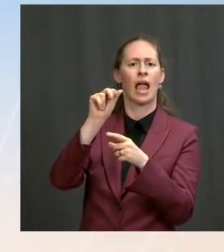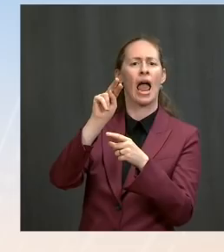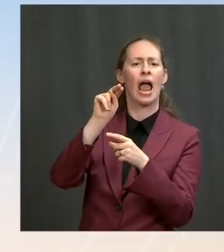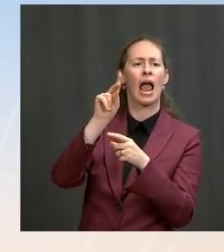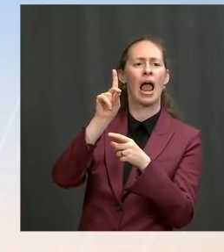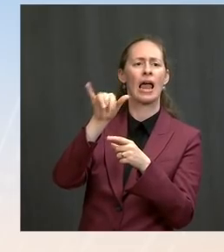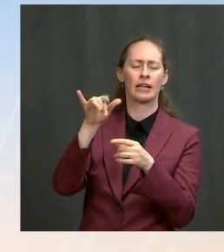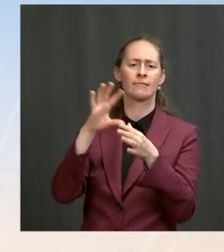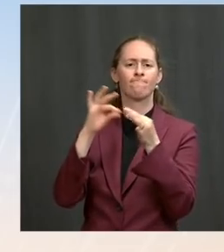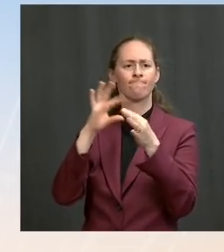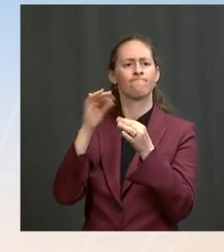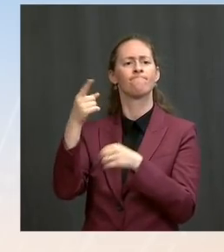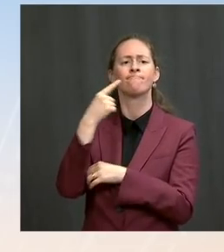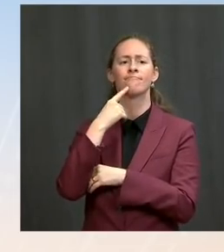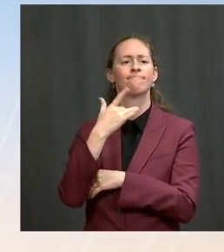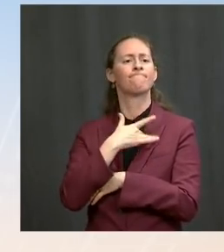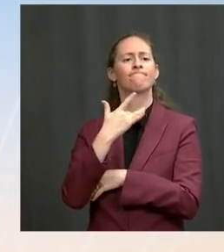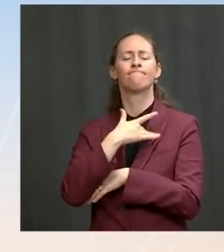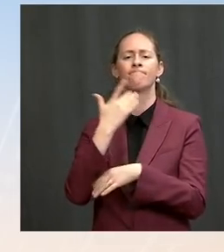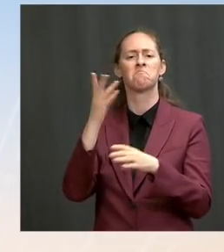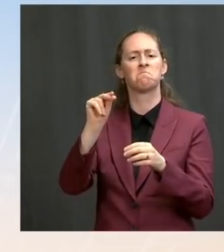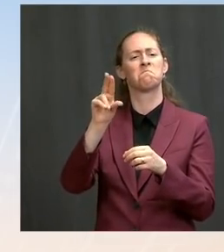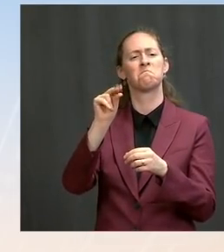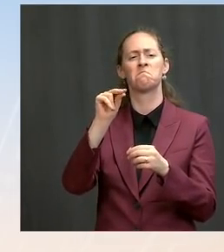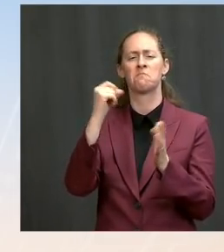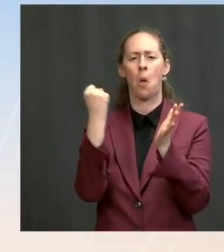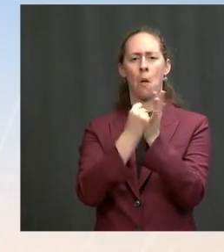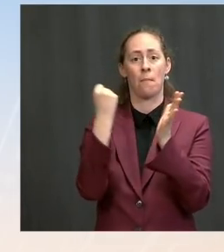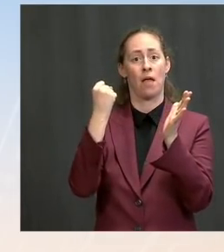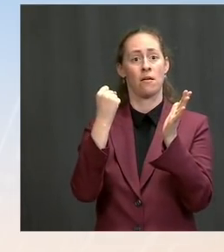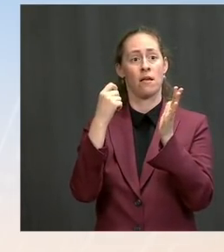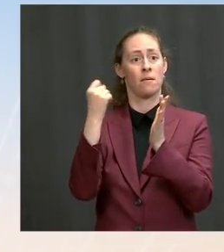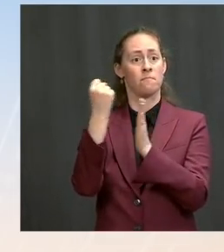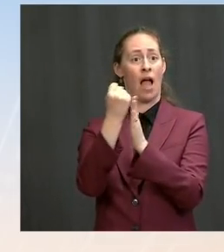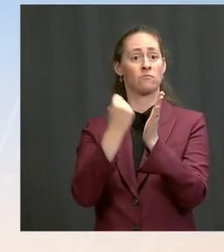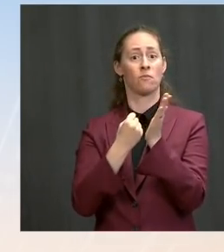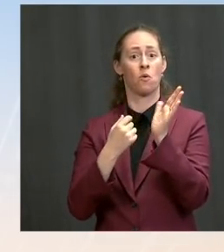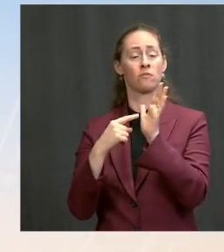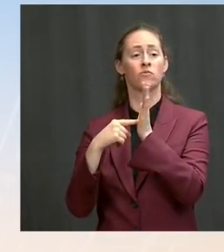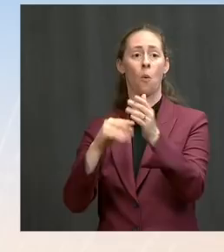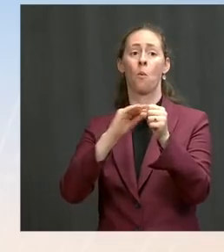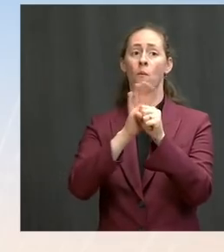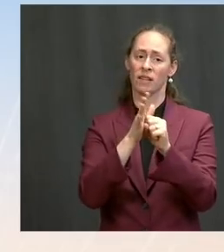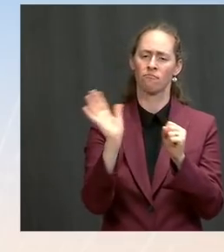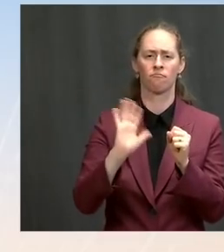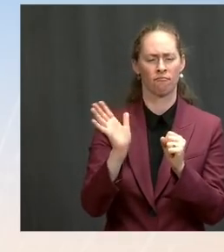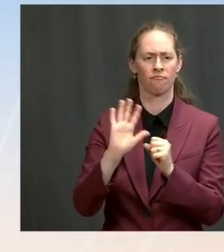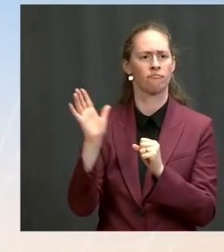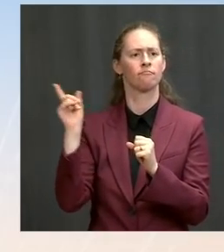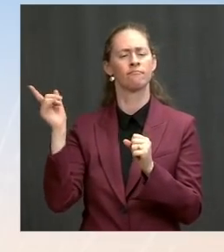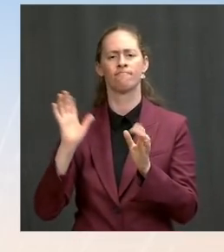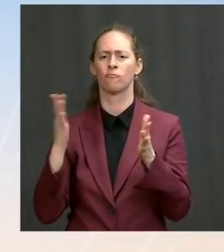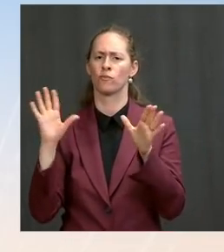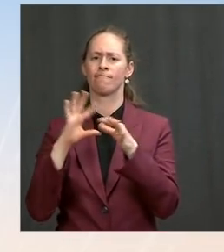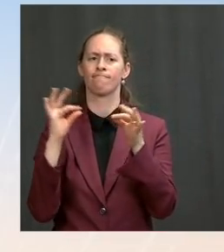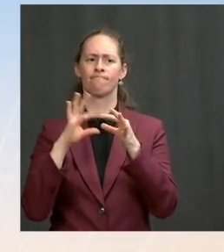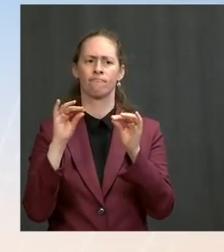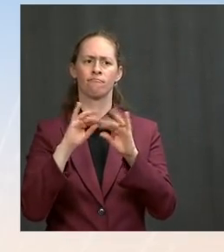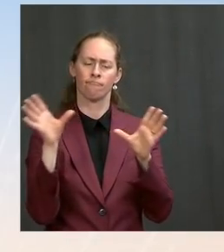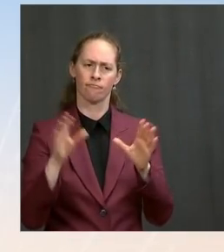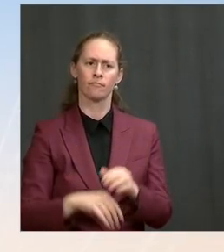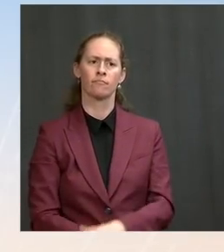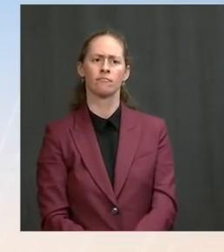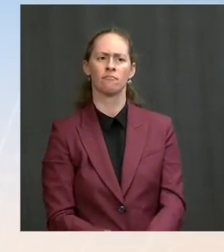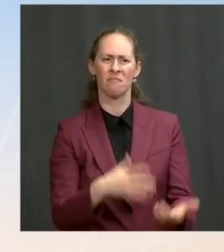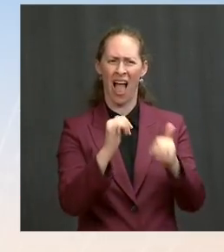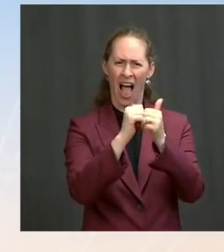government COVID passport. However, the U.S. government would provide guidelines to industry about what vaccine verification would